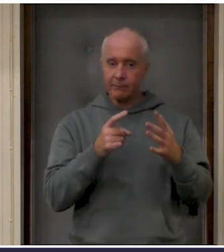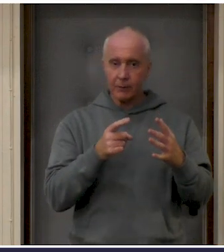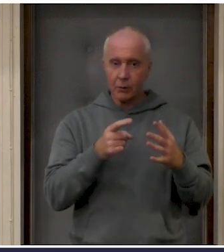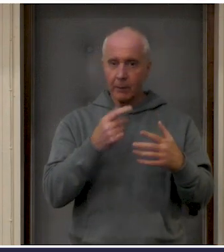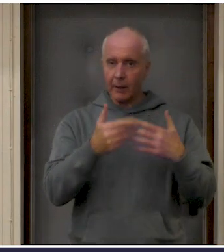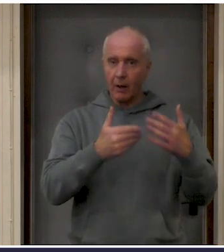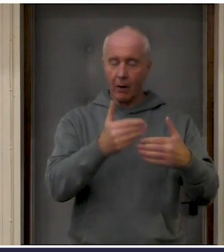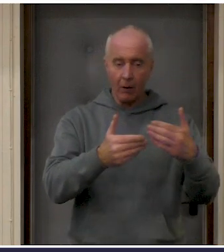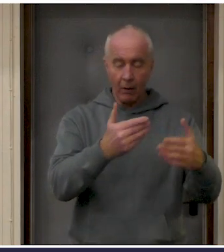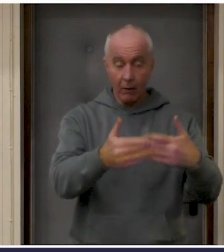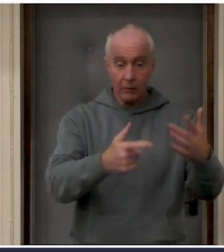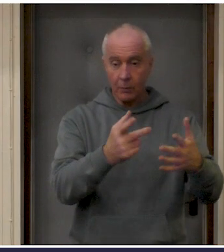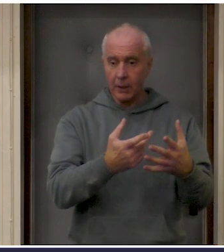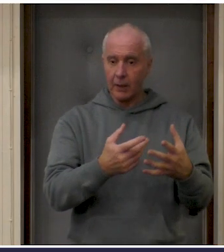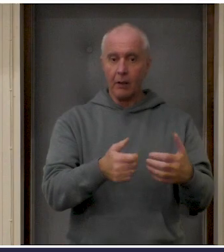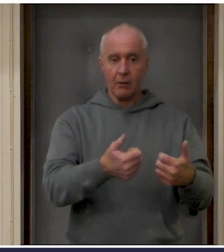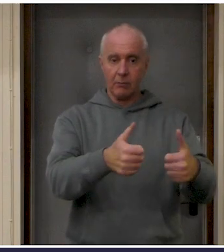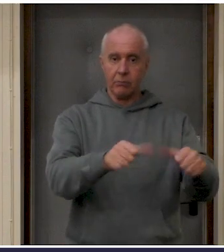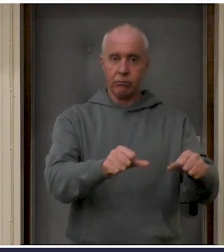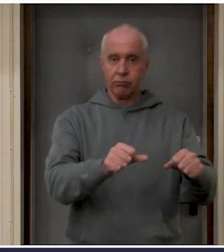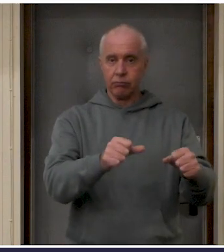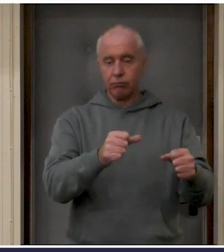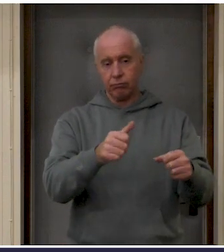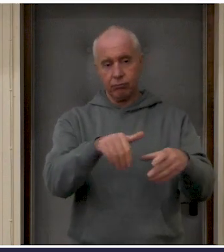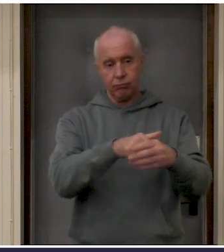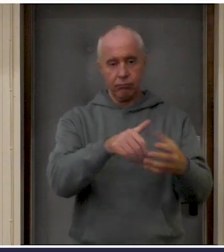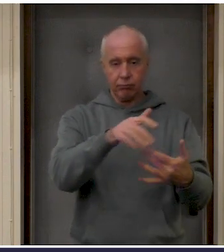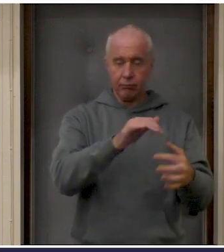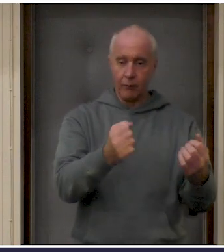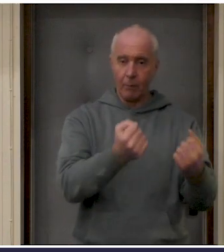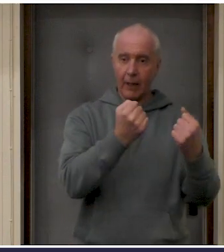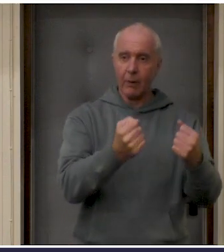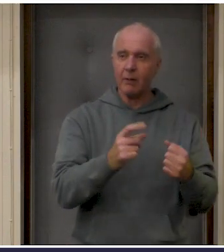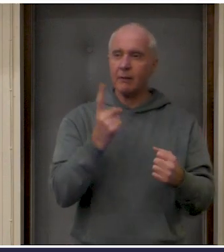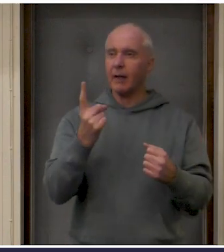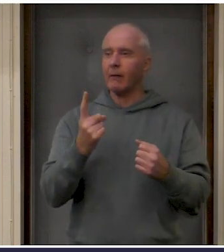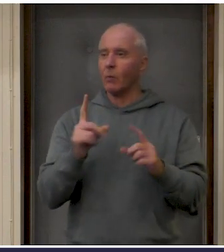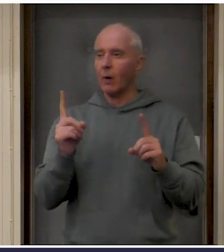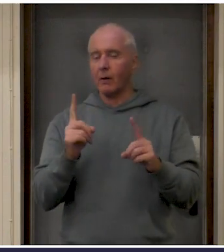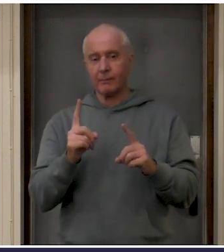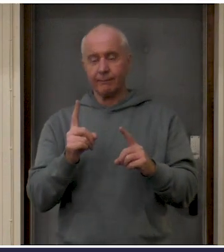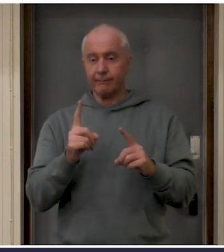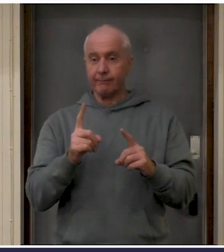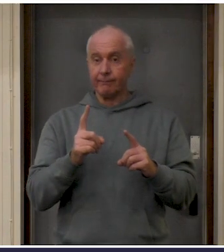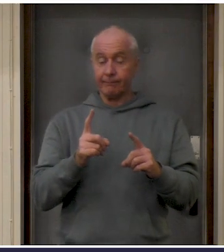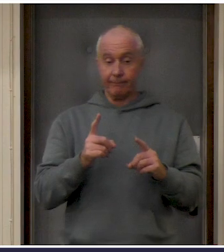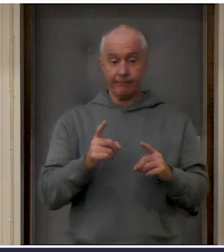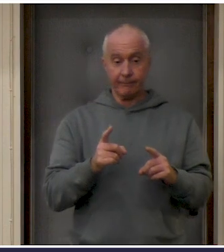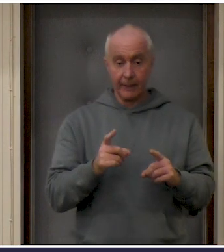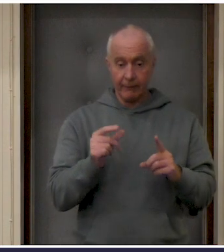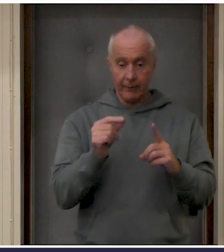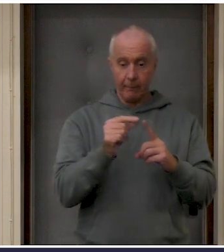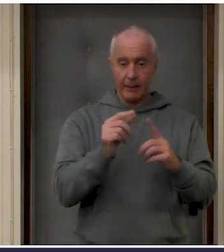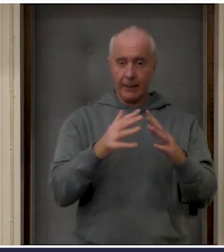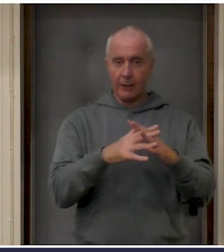critical part of our energy solution and being a big part of the mix are, if you step away from